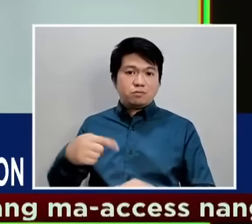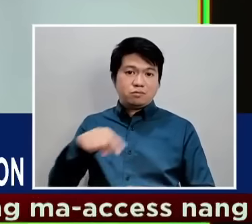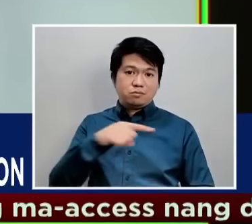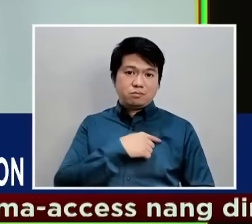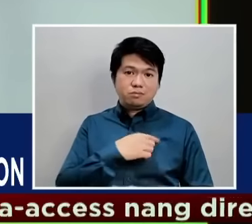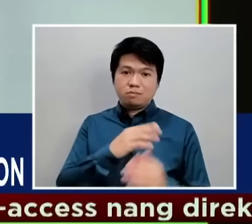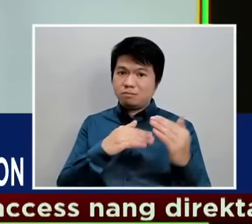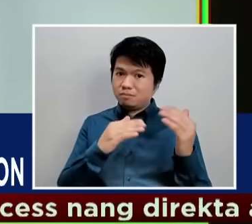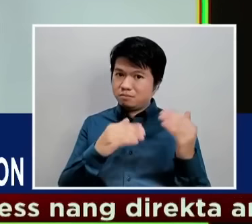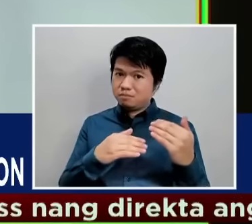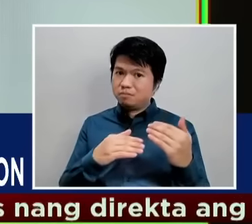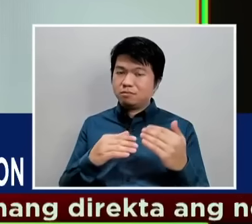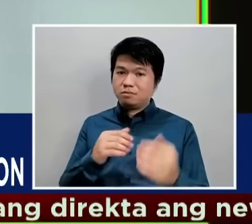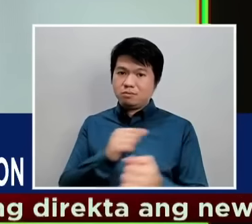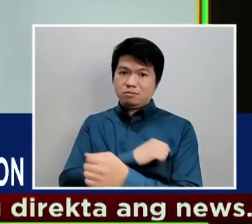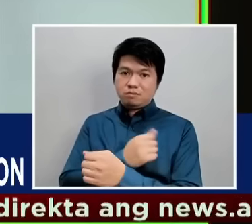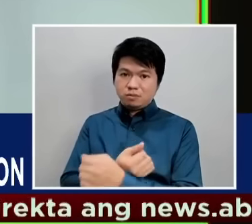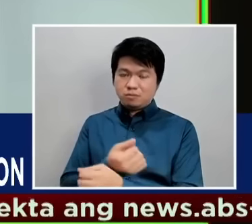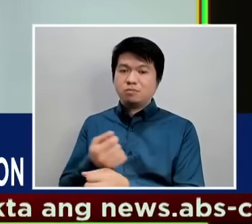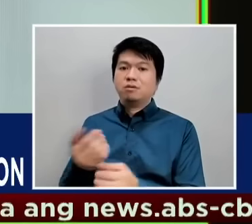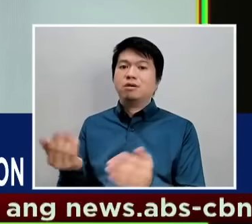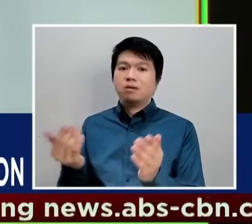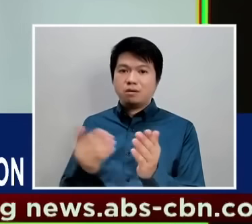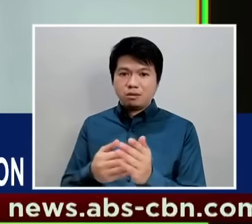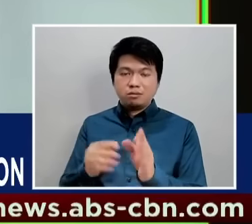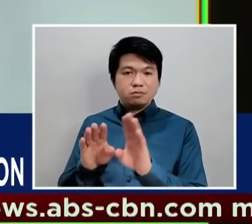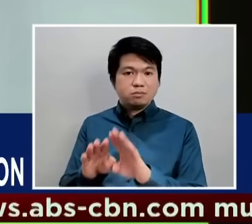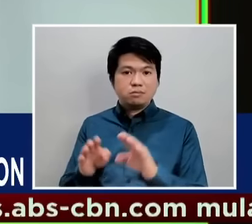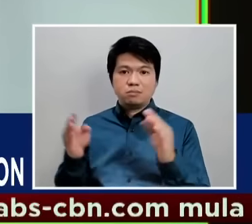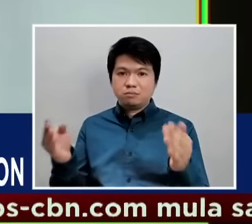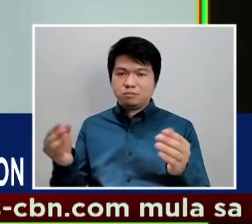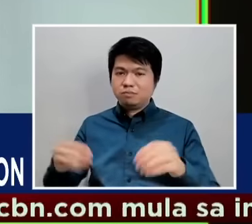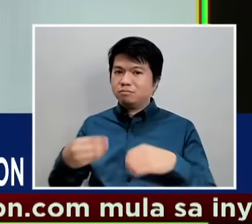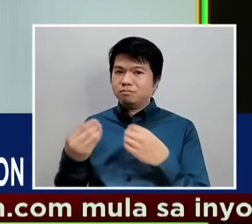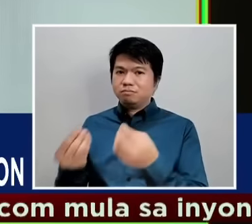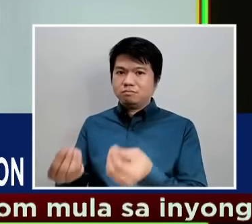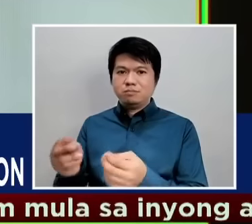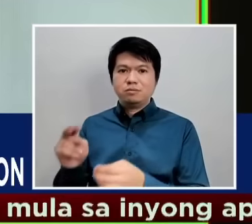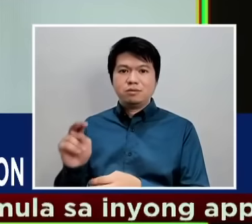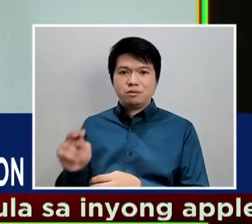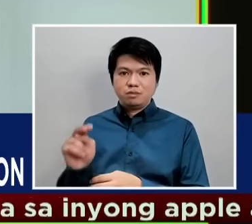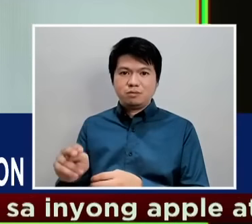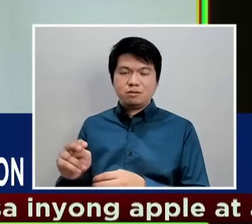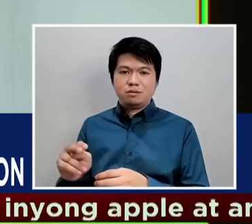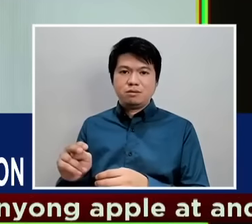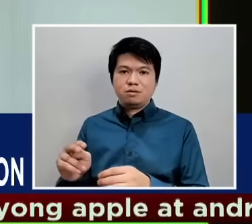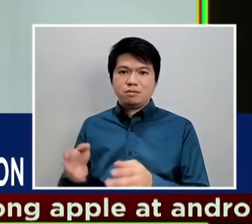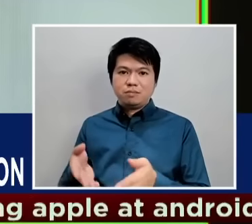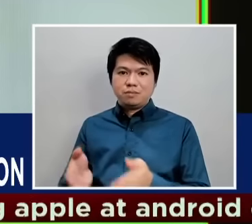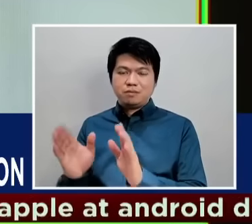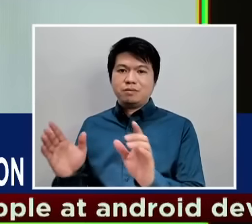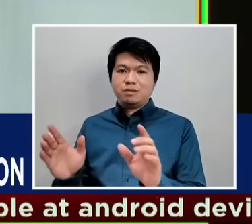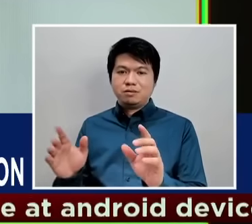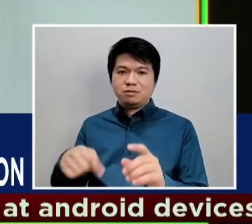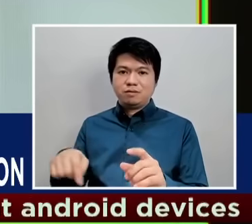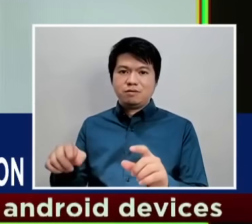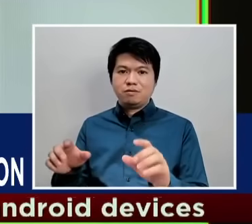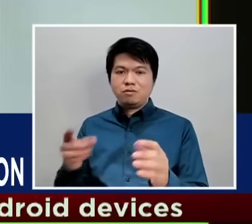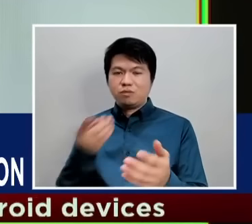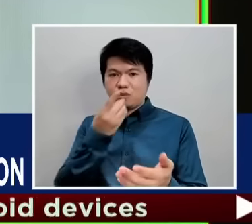will reopen issuing the necessary clearances. We also have a number of